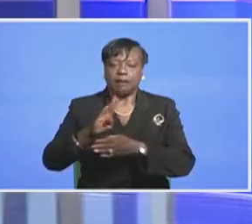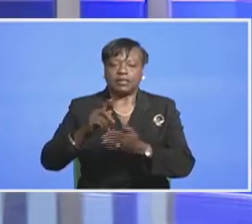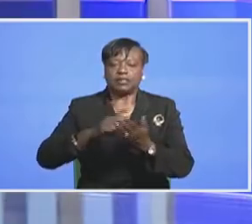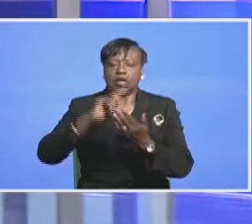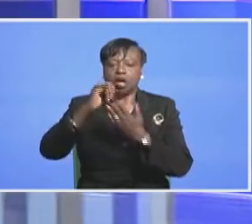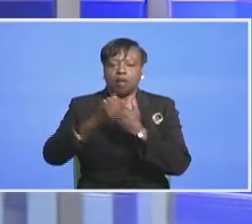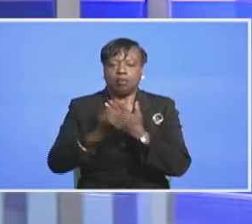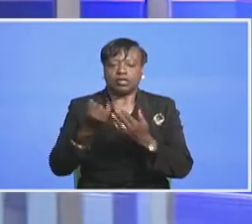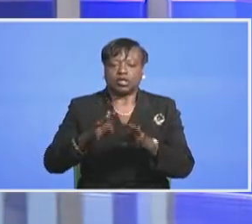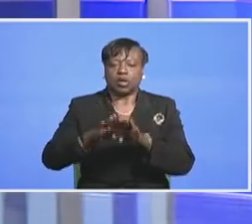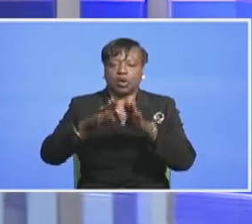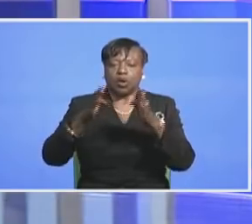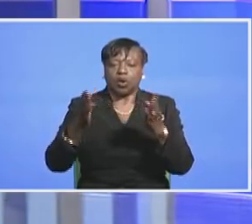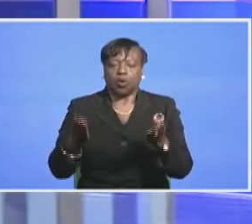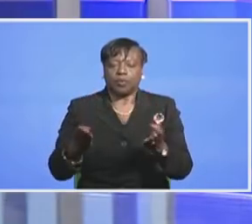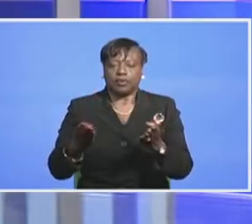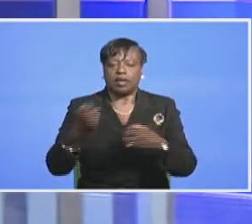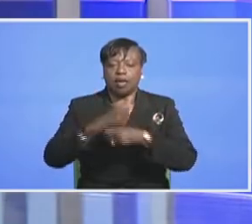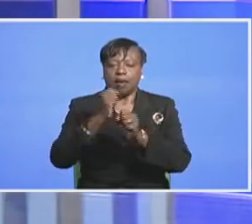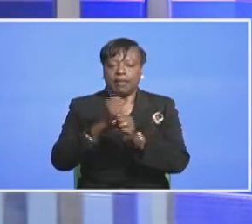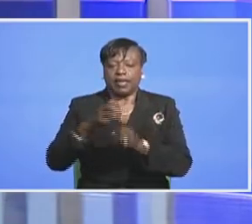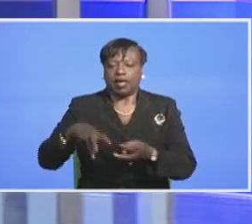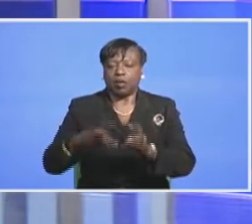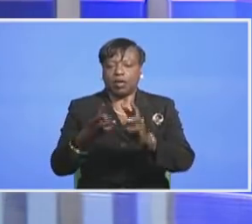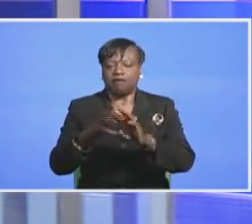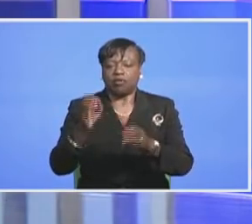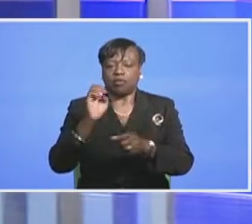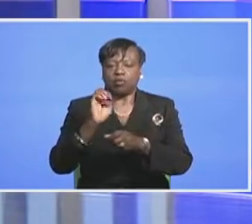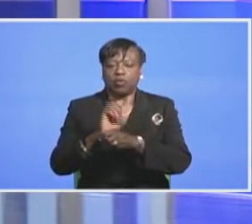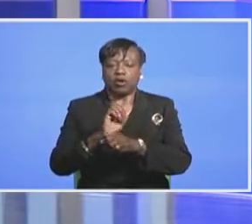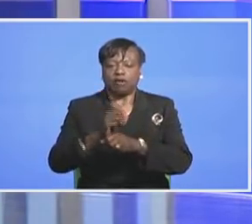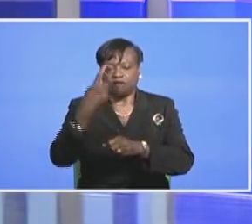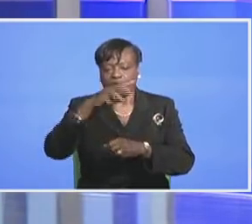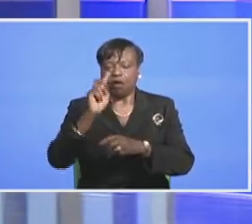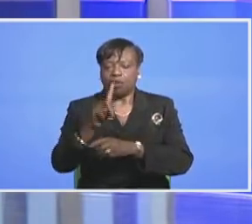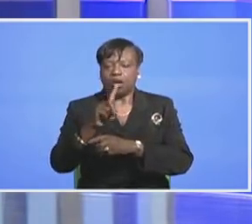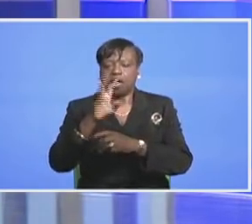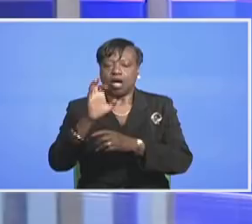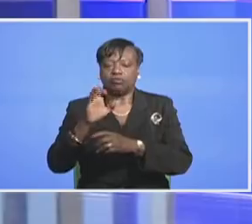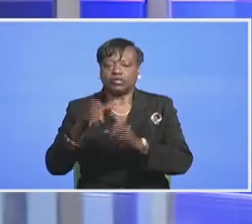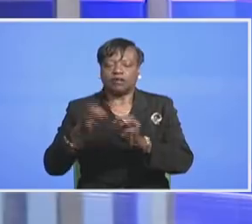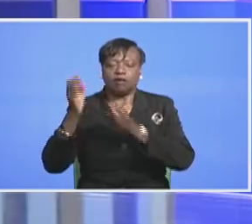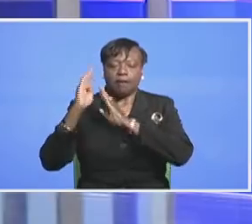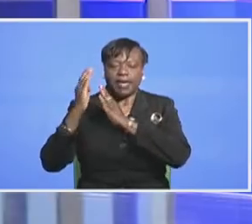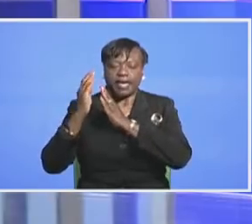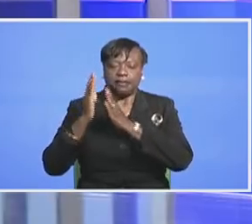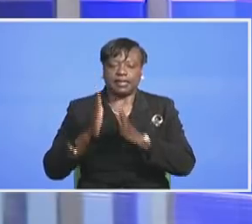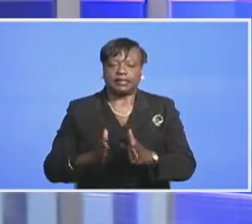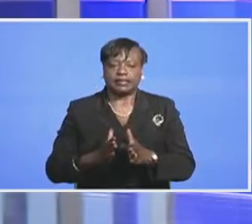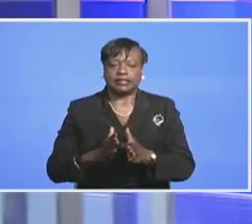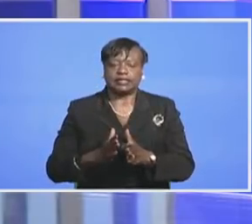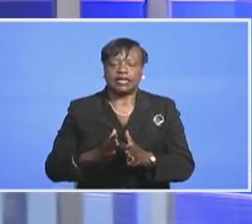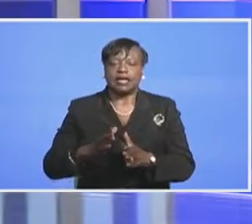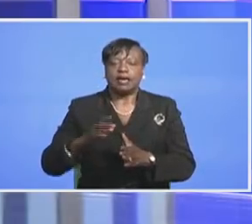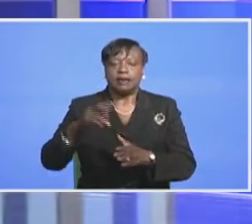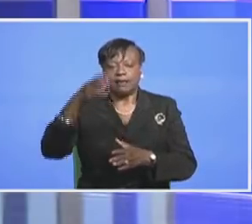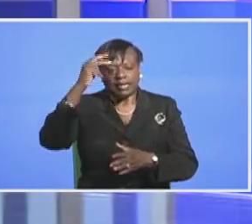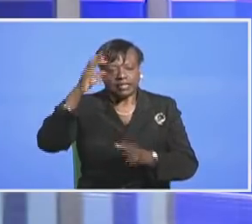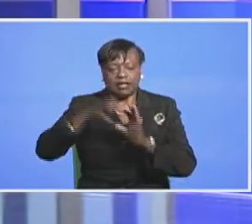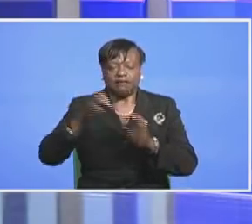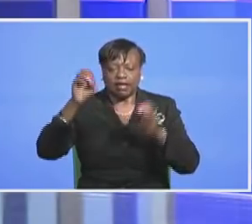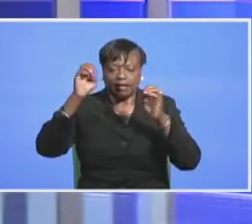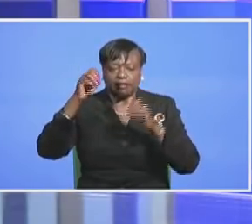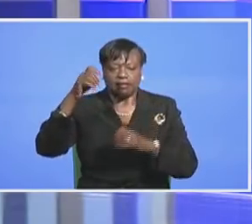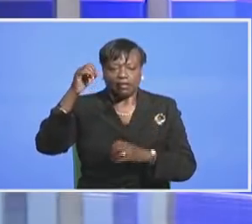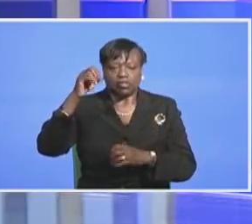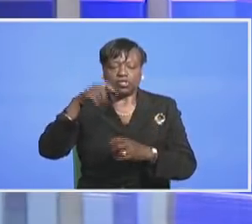open, making way for the employment of hundreds of Bahamians, Minister of Tourism, the Honorable Dionisio de Aguilar, is giving his full